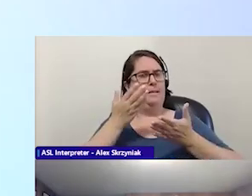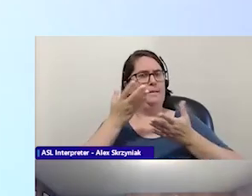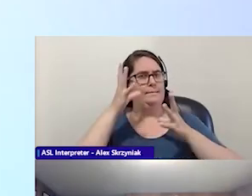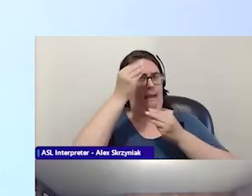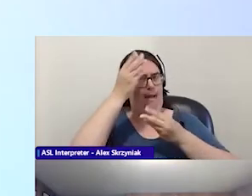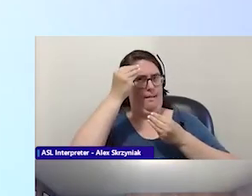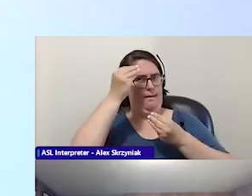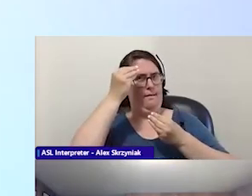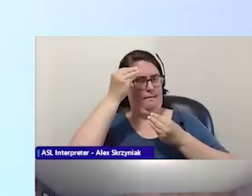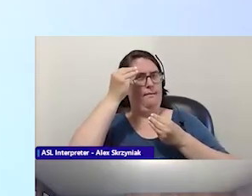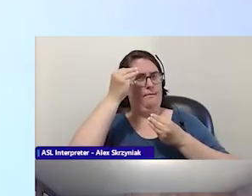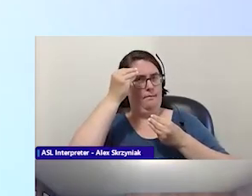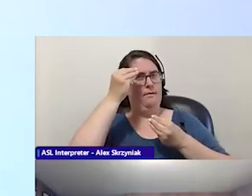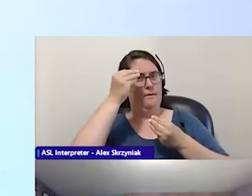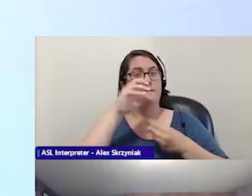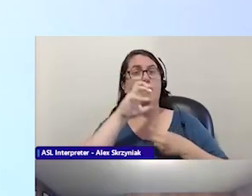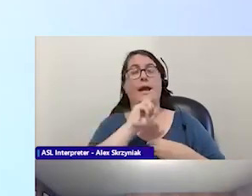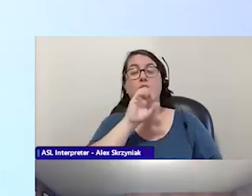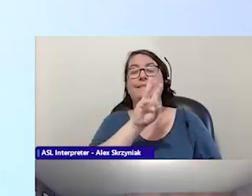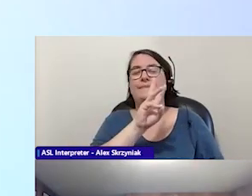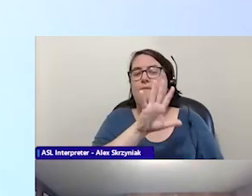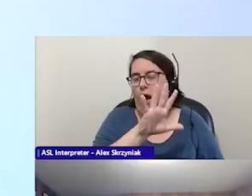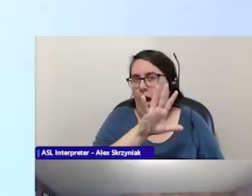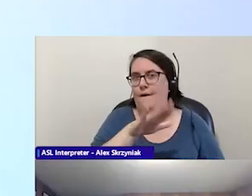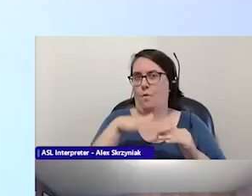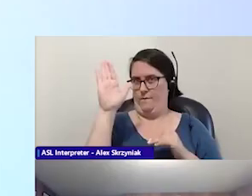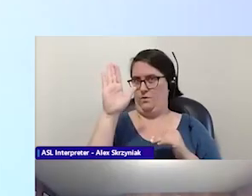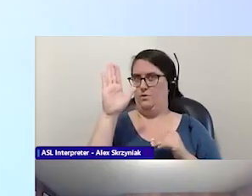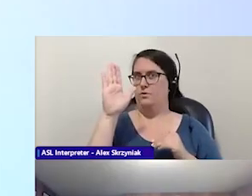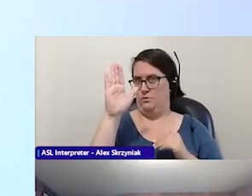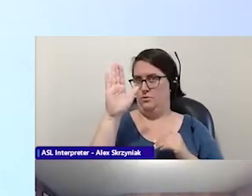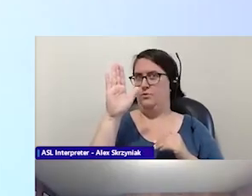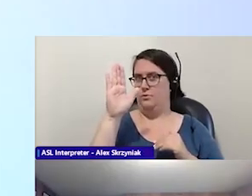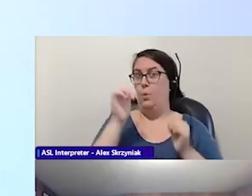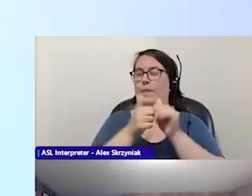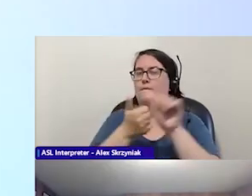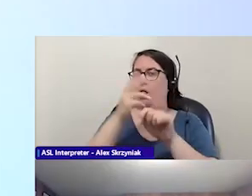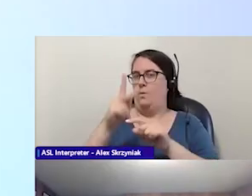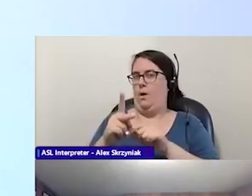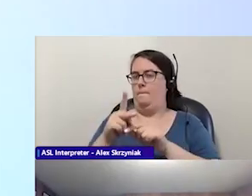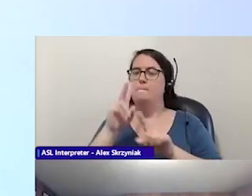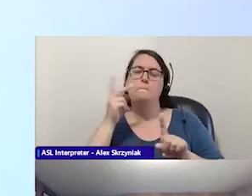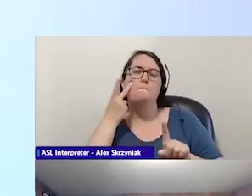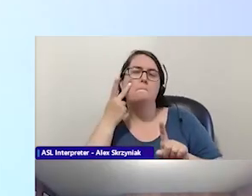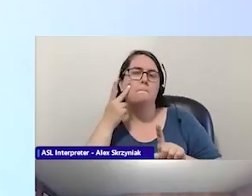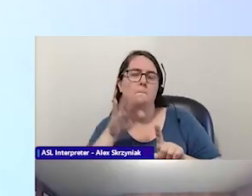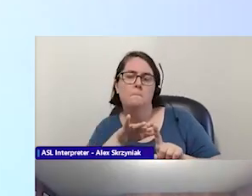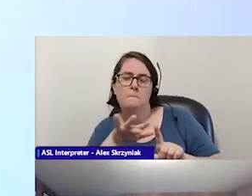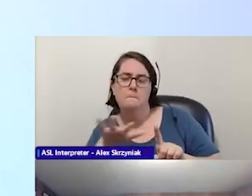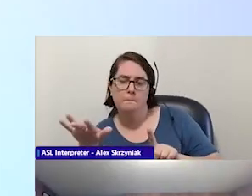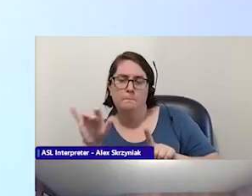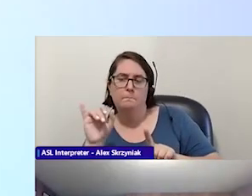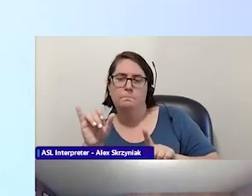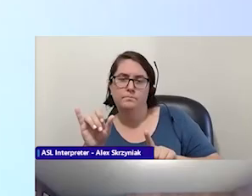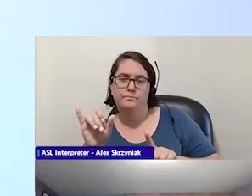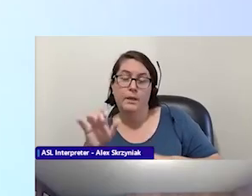for people who were aged 65 and over at follow-up. And the